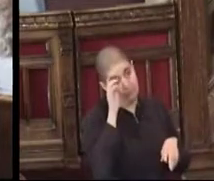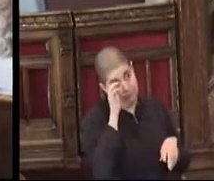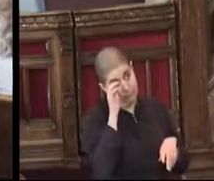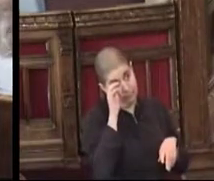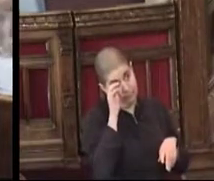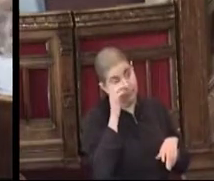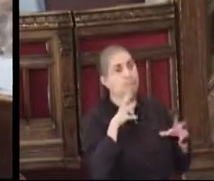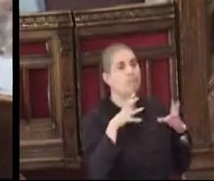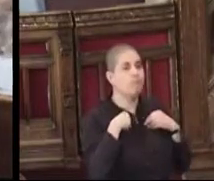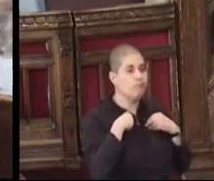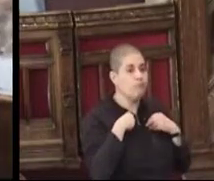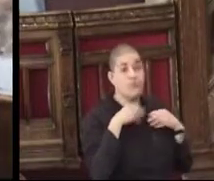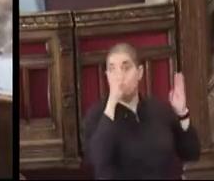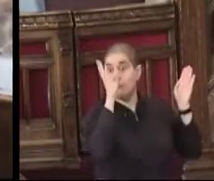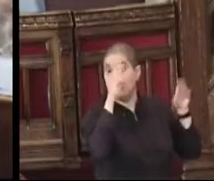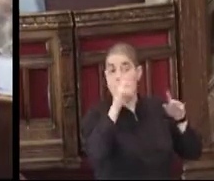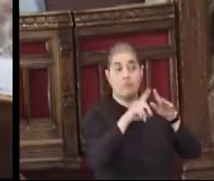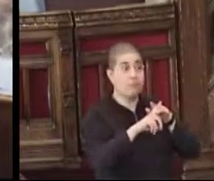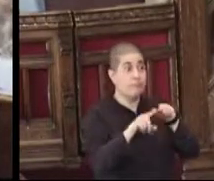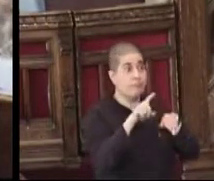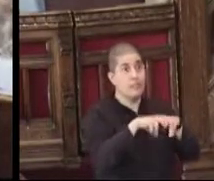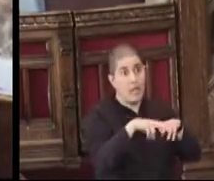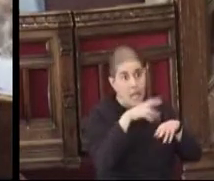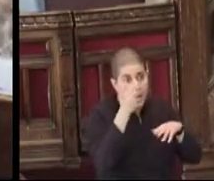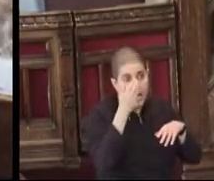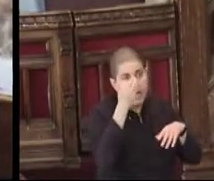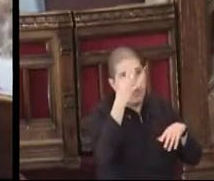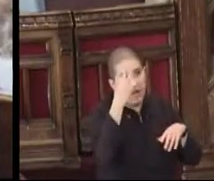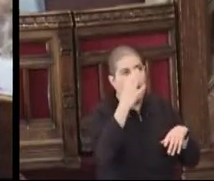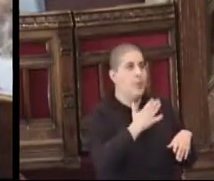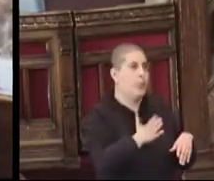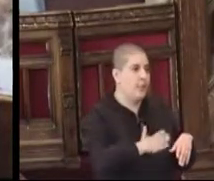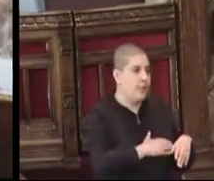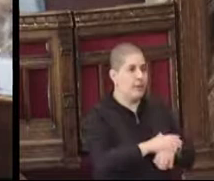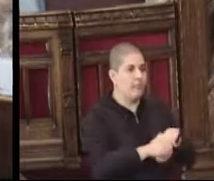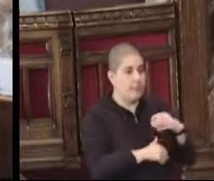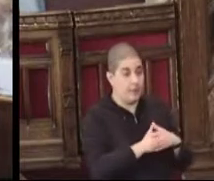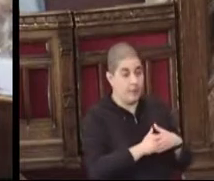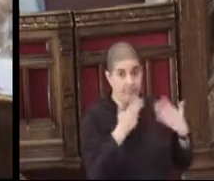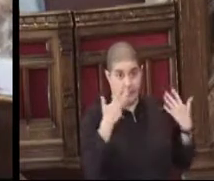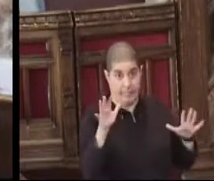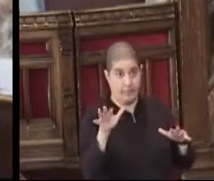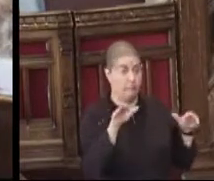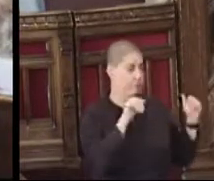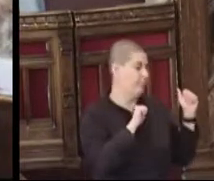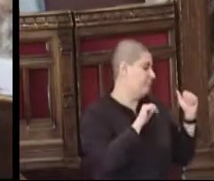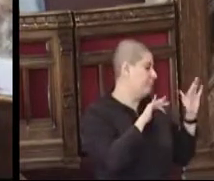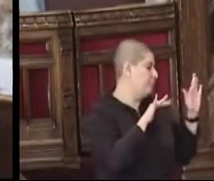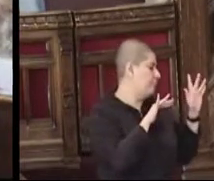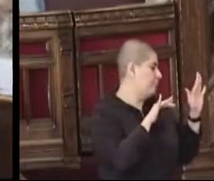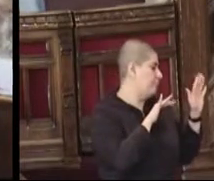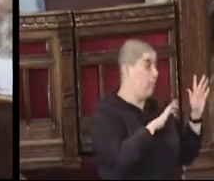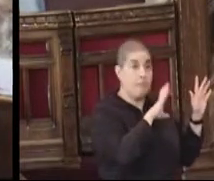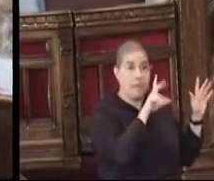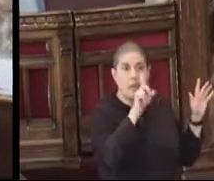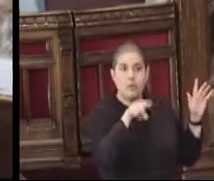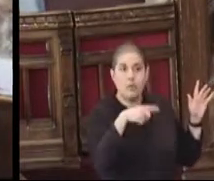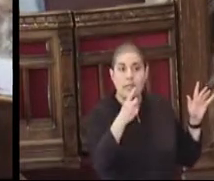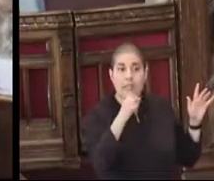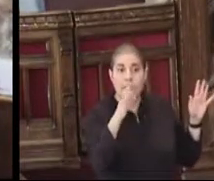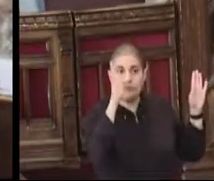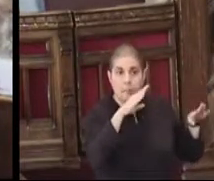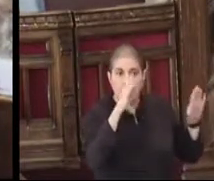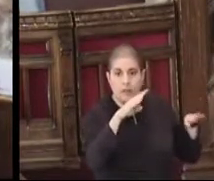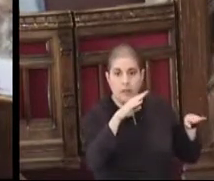come when you're in trouble to be comforted, and then to leave and come back when there's trouble again. It has become the bridge